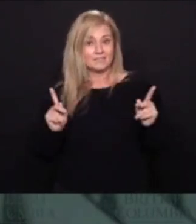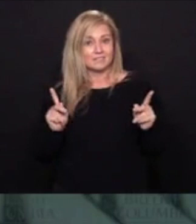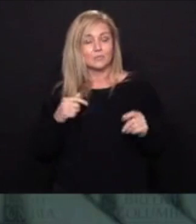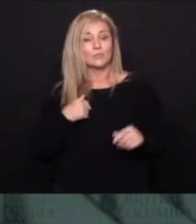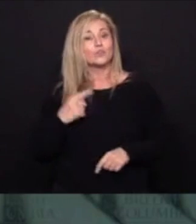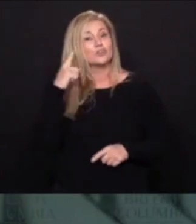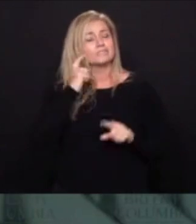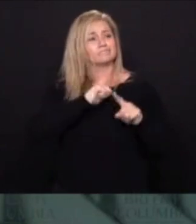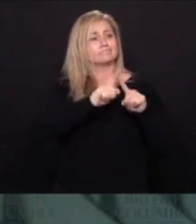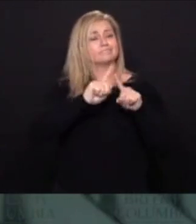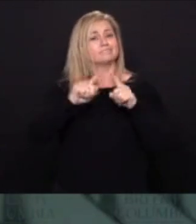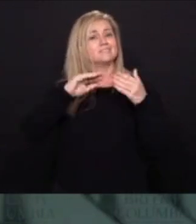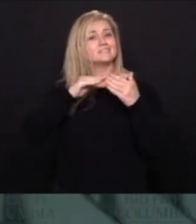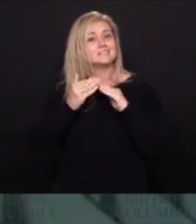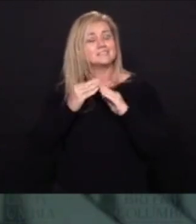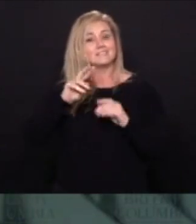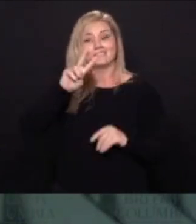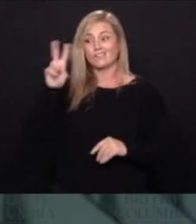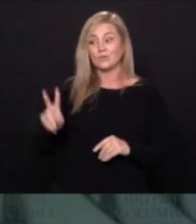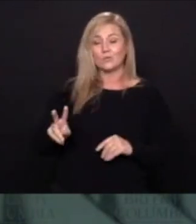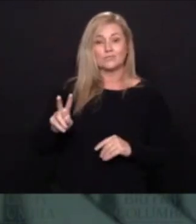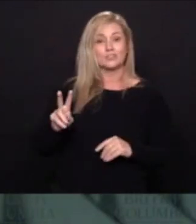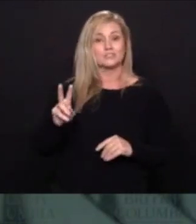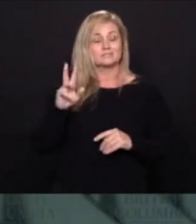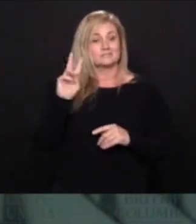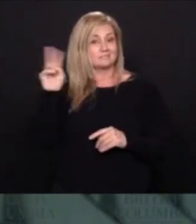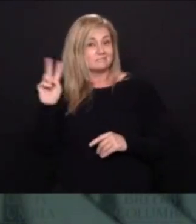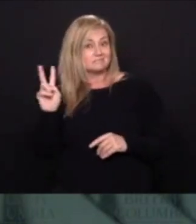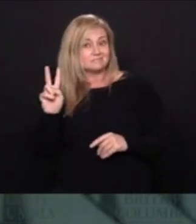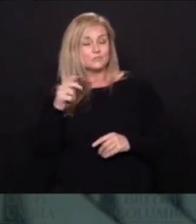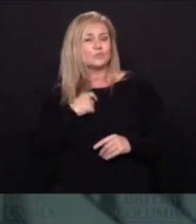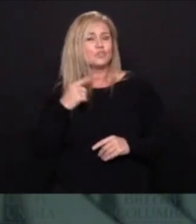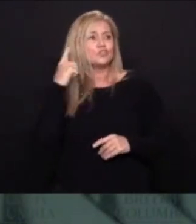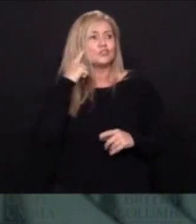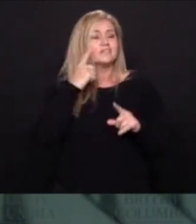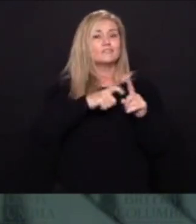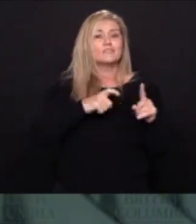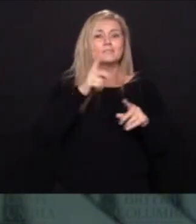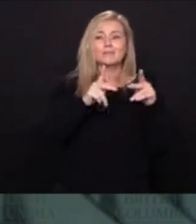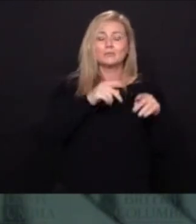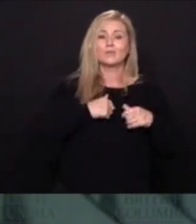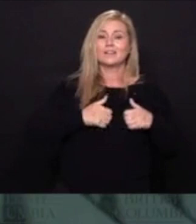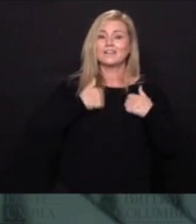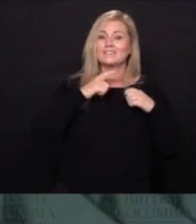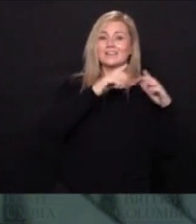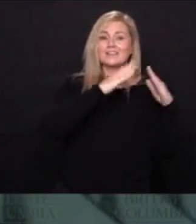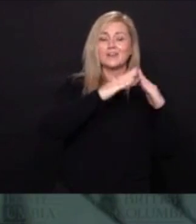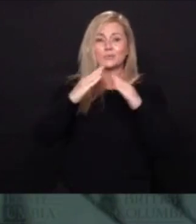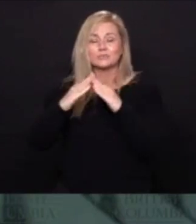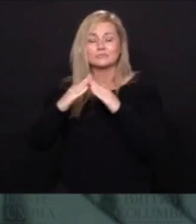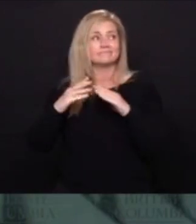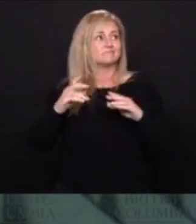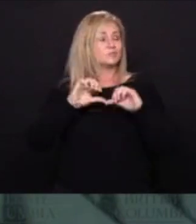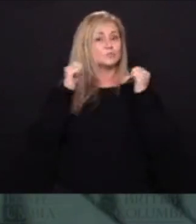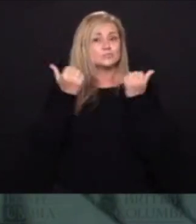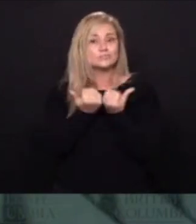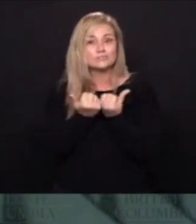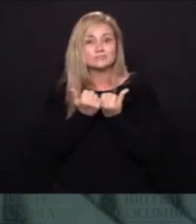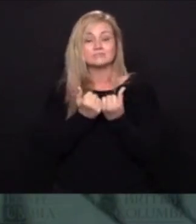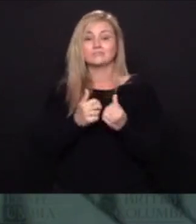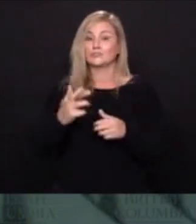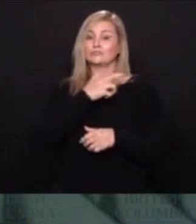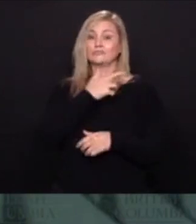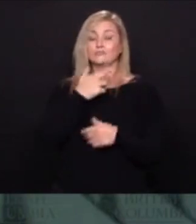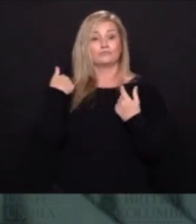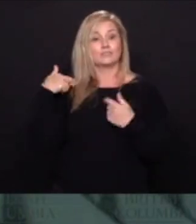the cities of Vancouver and Victoria. We've heard from neighborhood residents and associations, religious